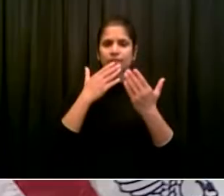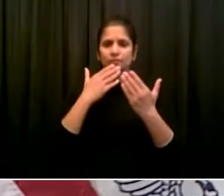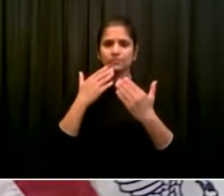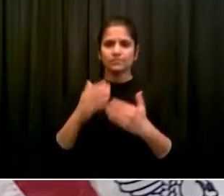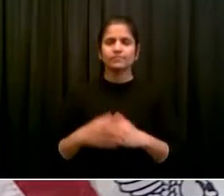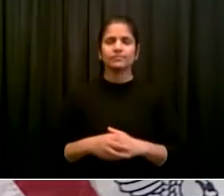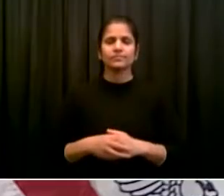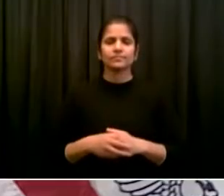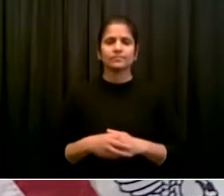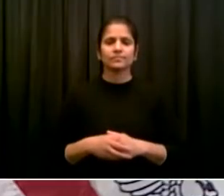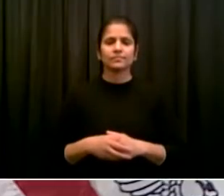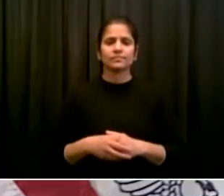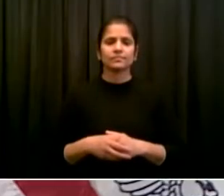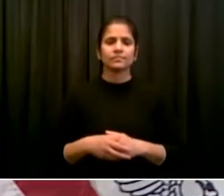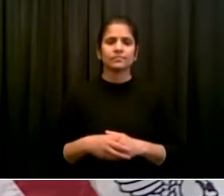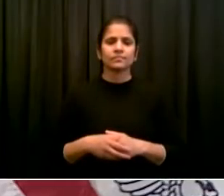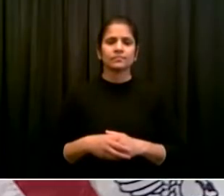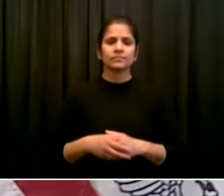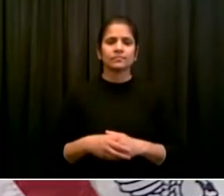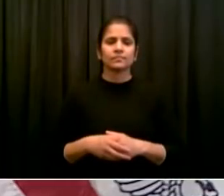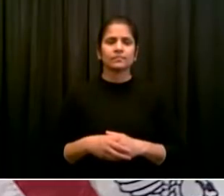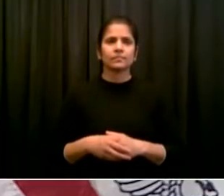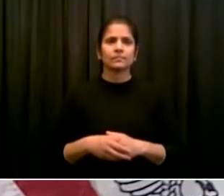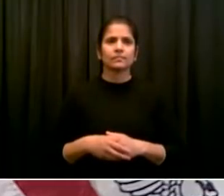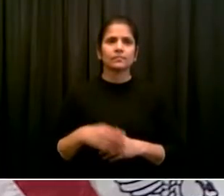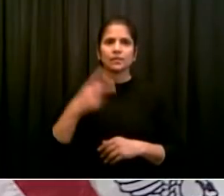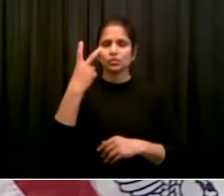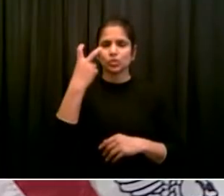two more for today. The next is Caroline from Gothamist.